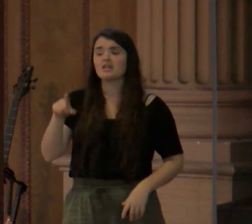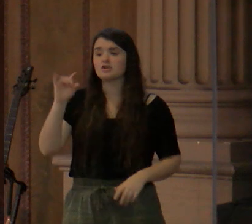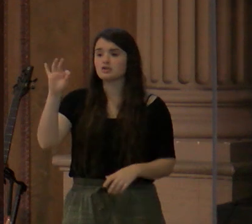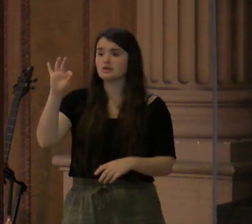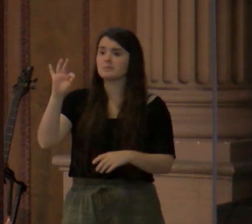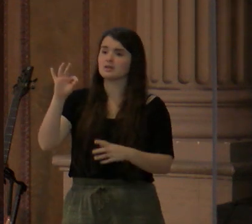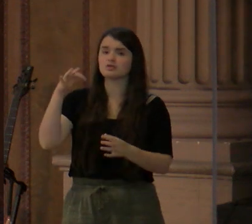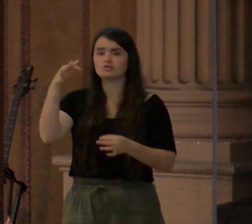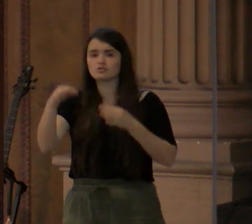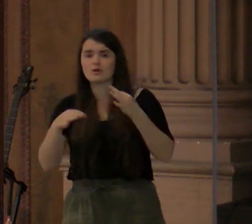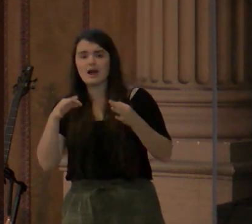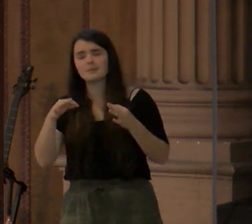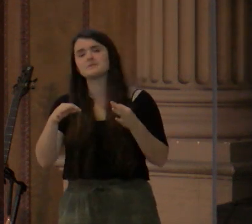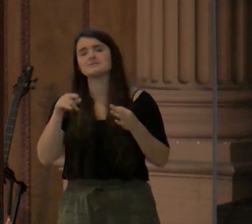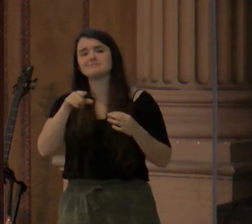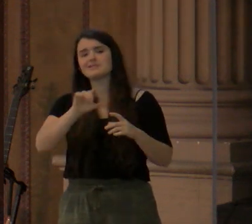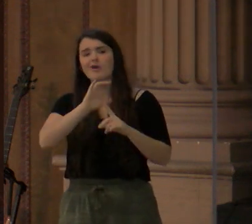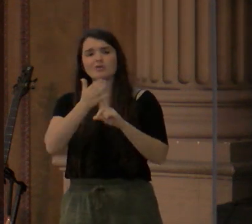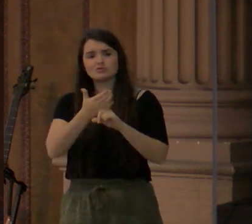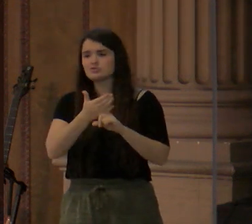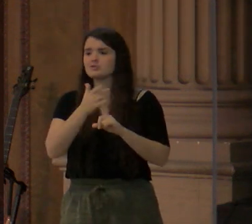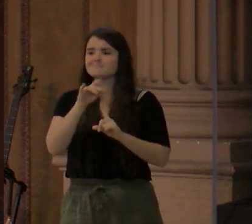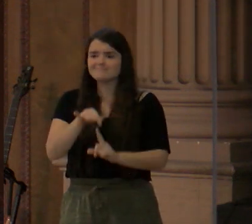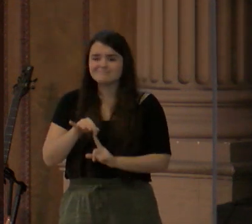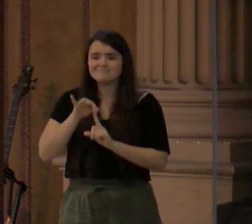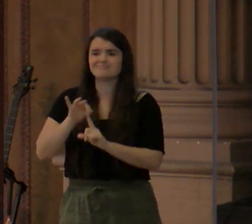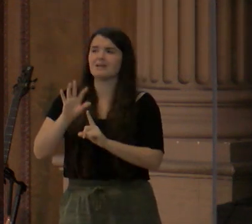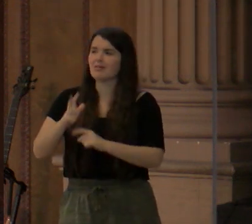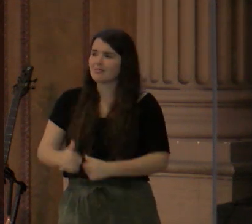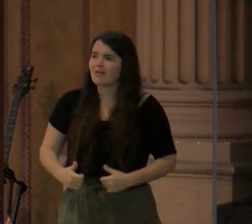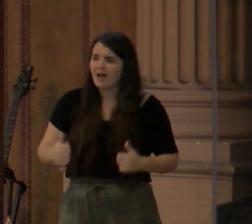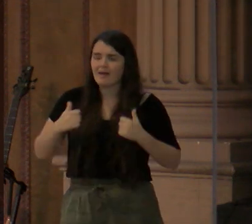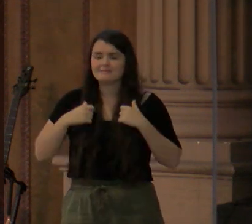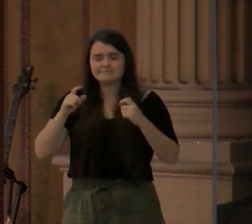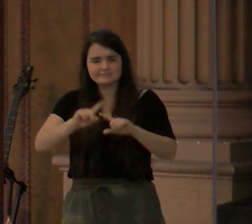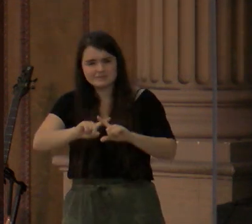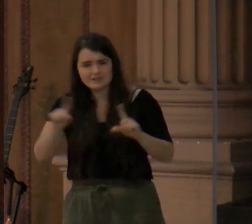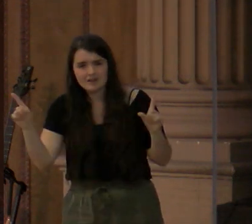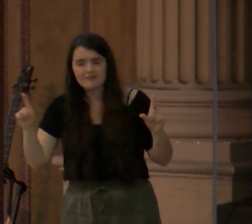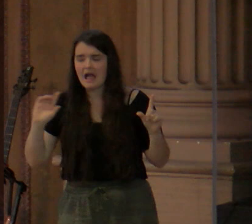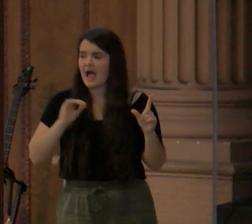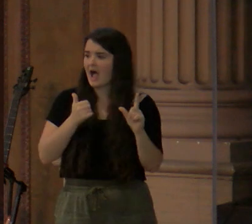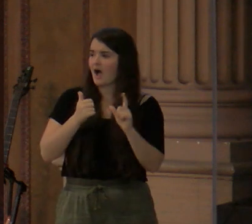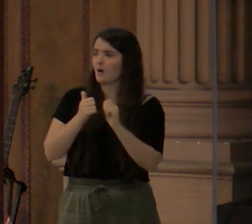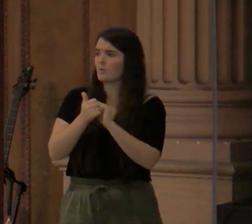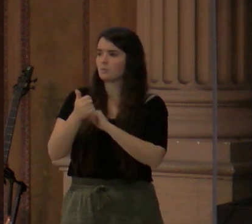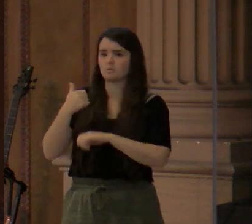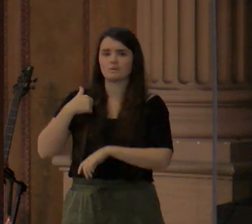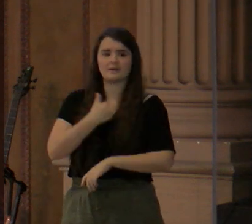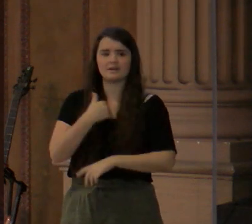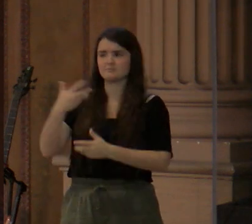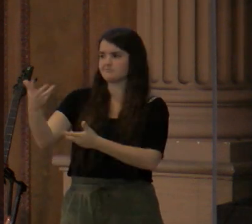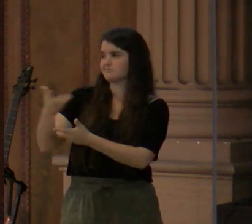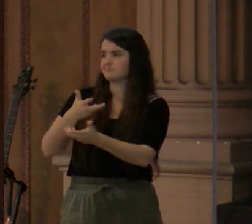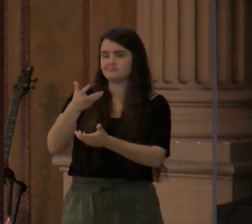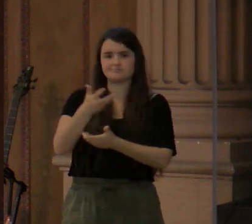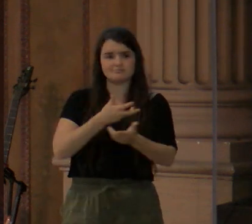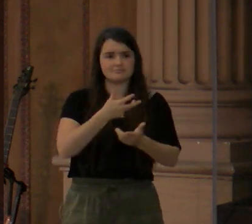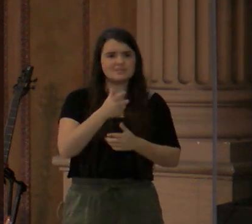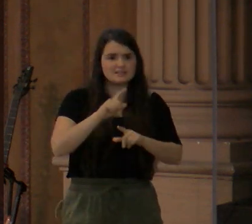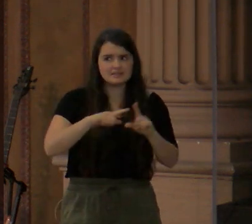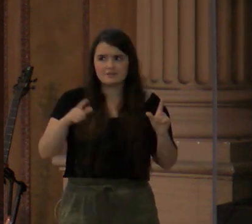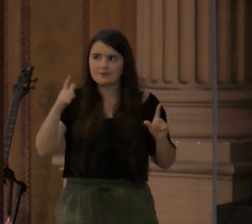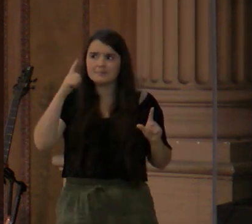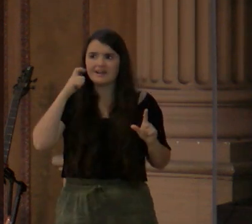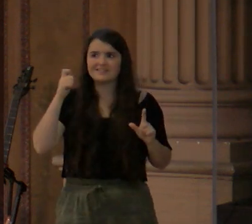counterculture and the distinct lives that we live and the distinct ways that we relate to one another in the midst of a world that we would expect, because they have different